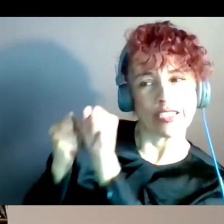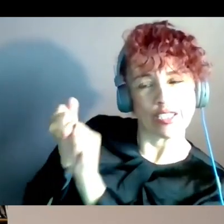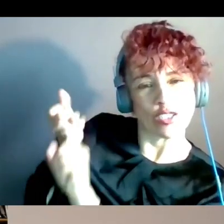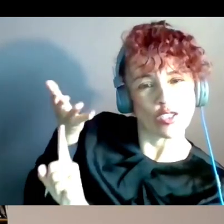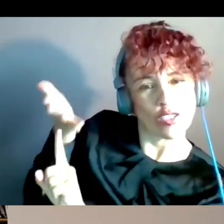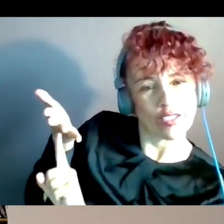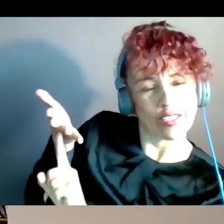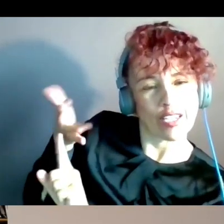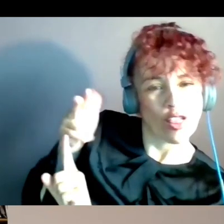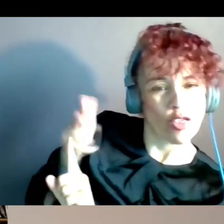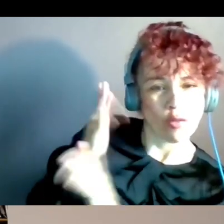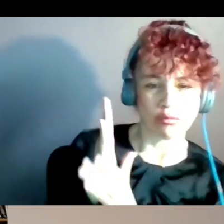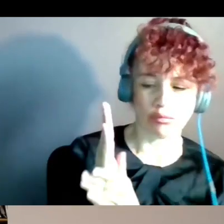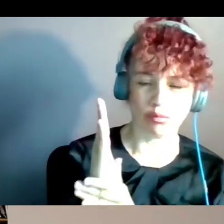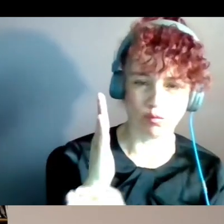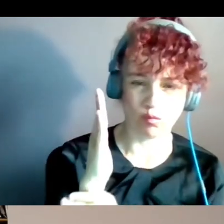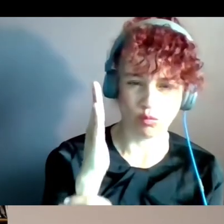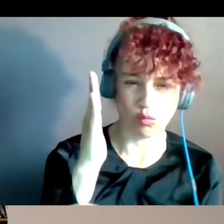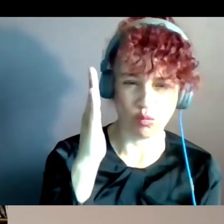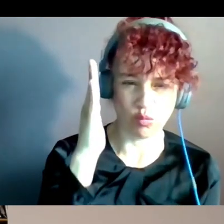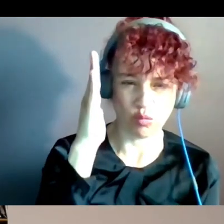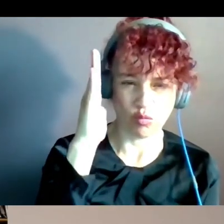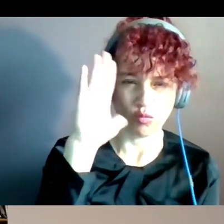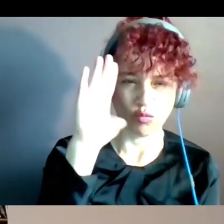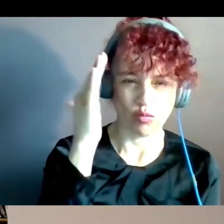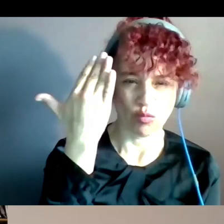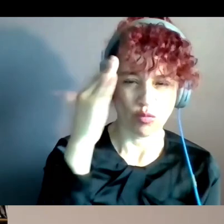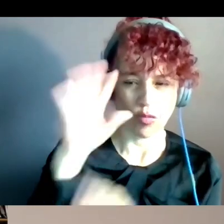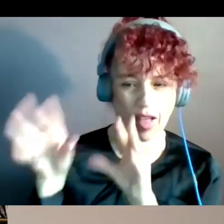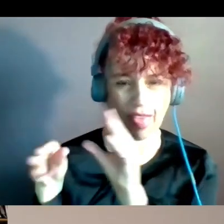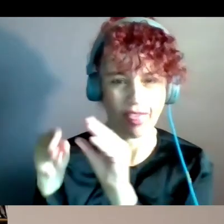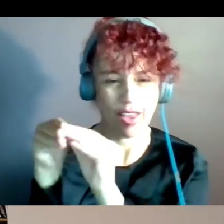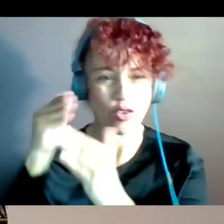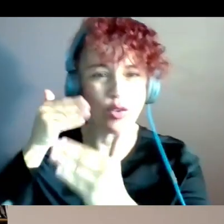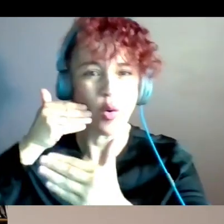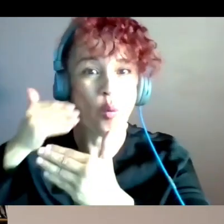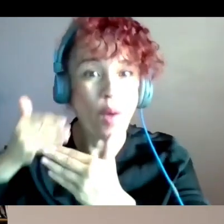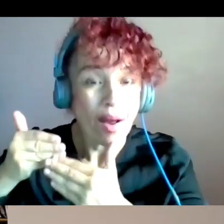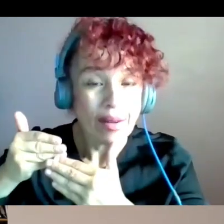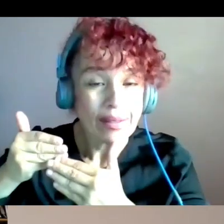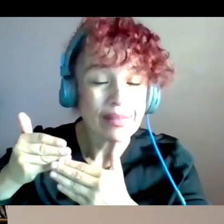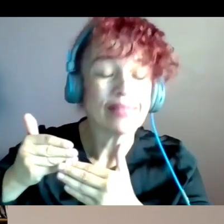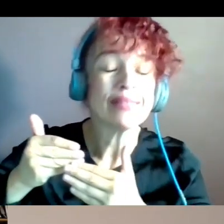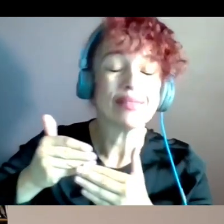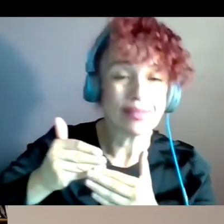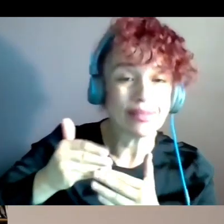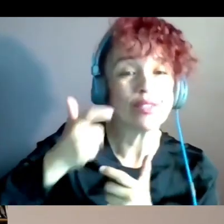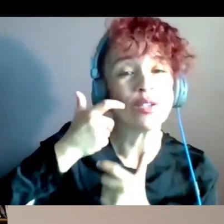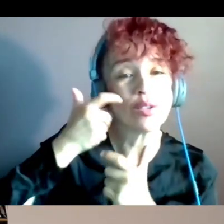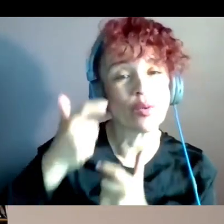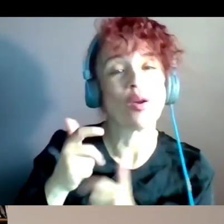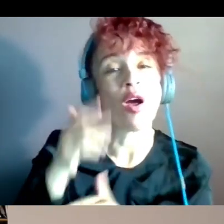grain is very, very straight and clean. So all the edge tools do very well turning those logs into